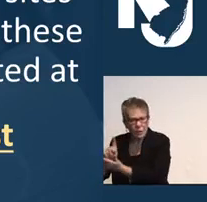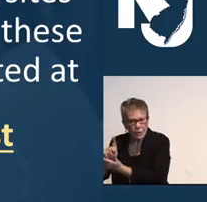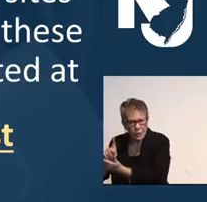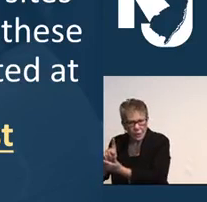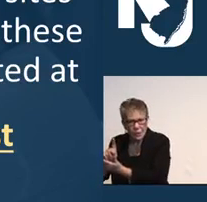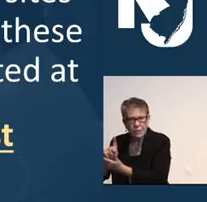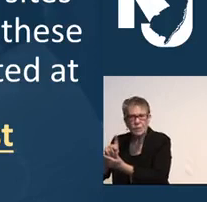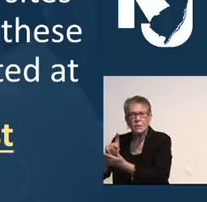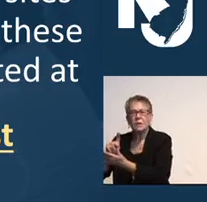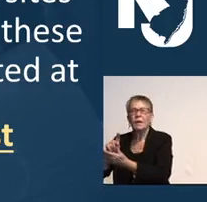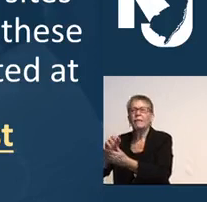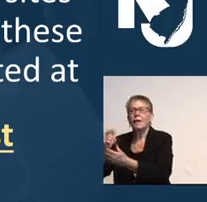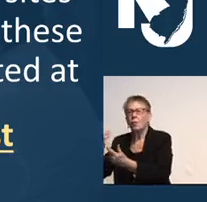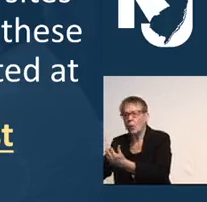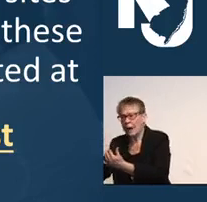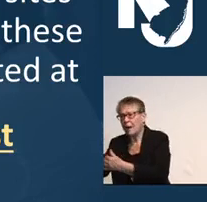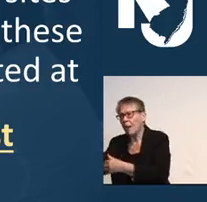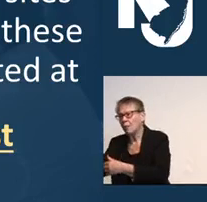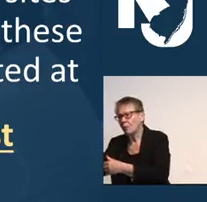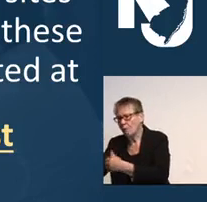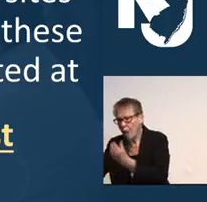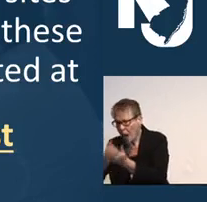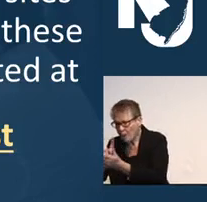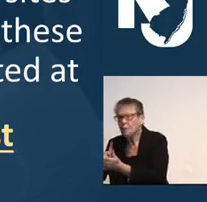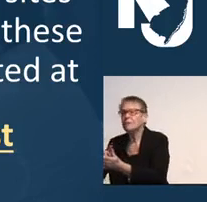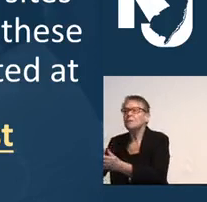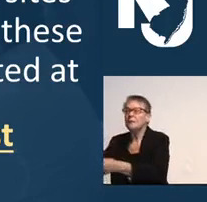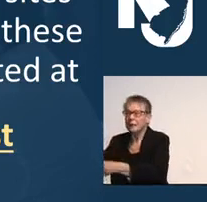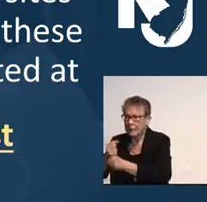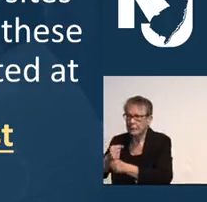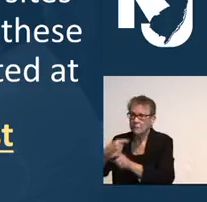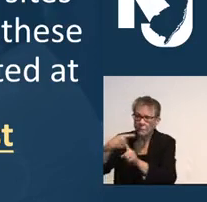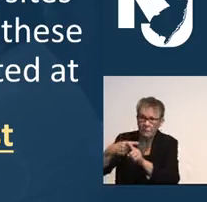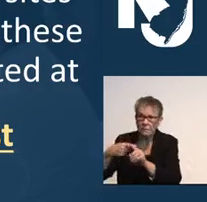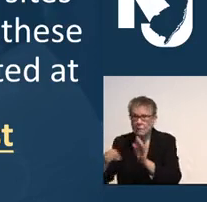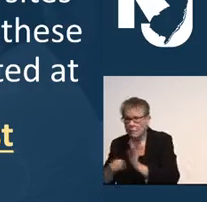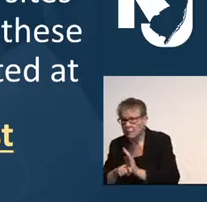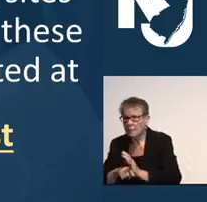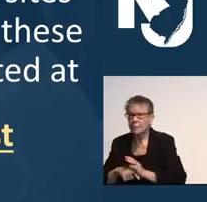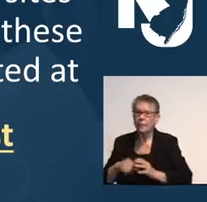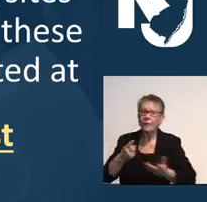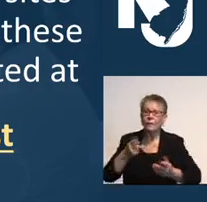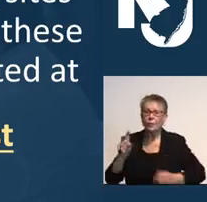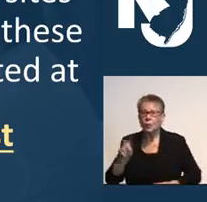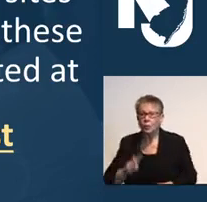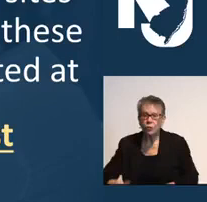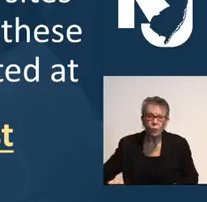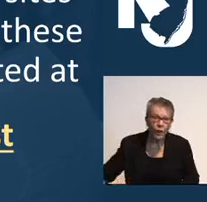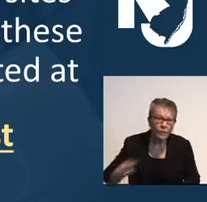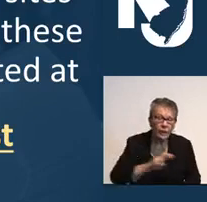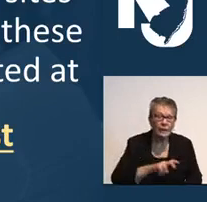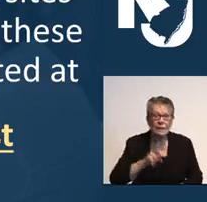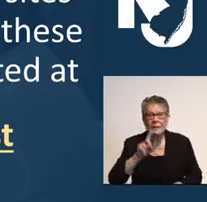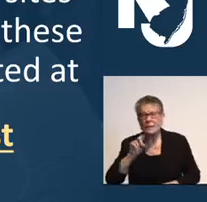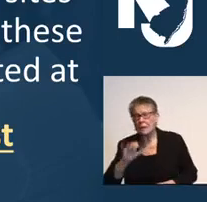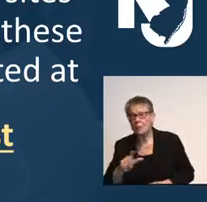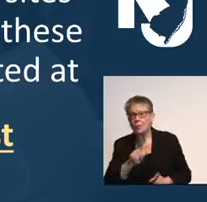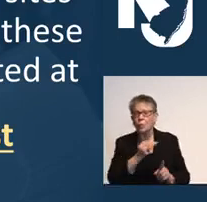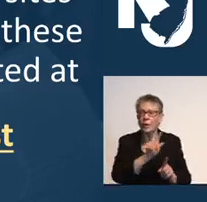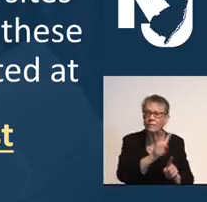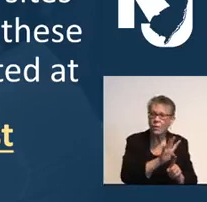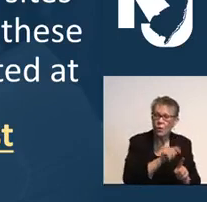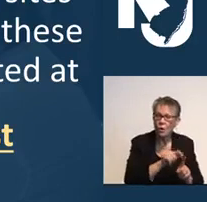going to travel on the 24th or 25th or 26th, and you need